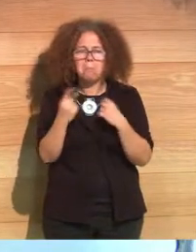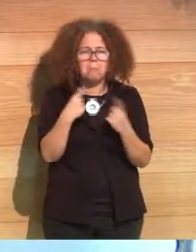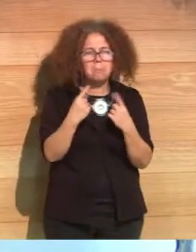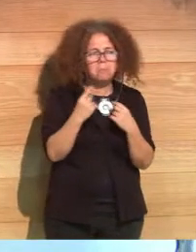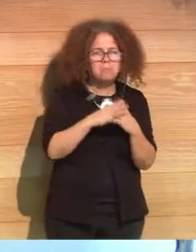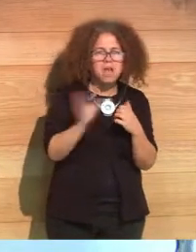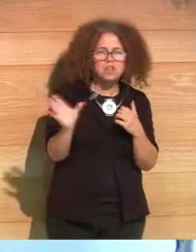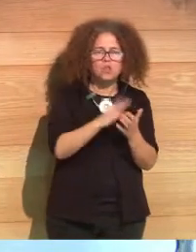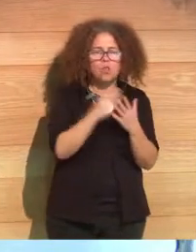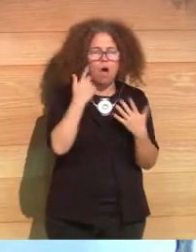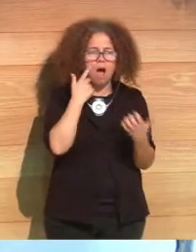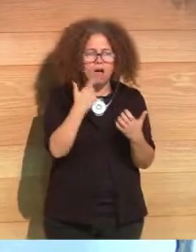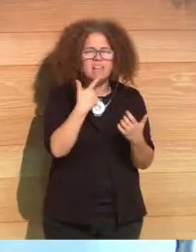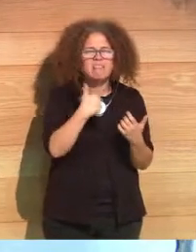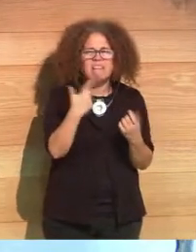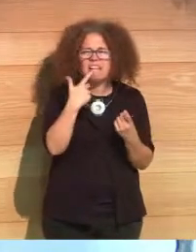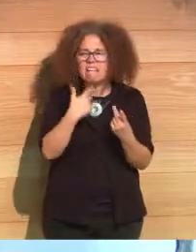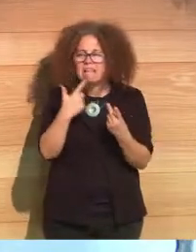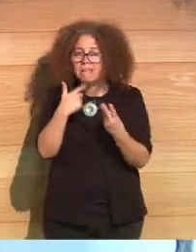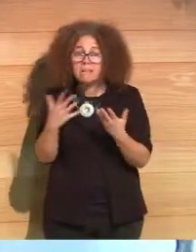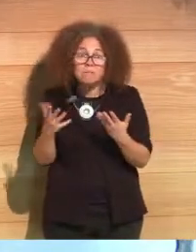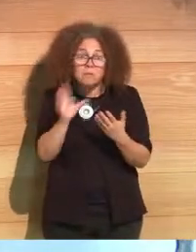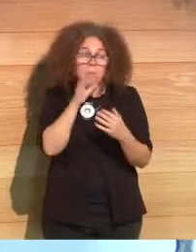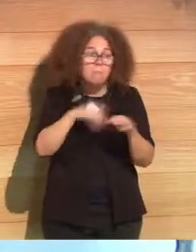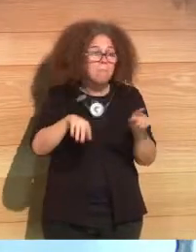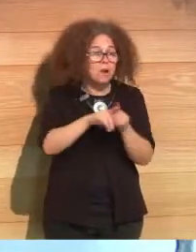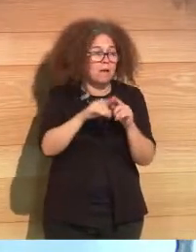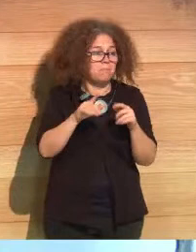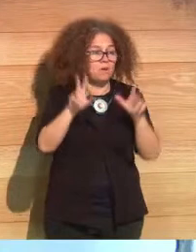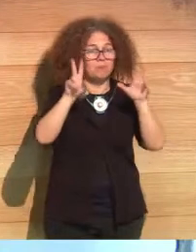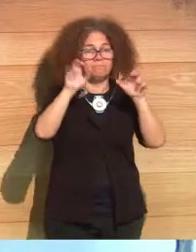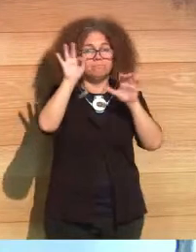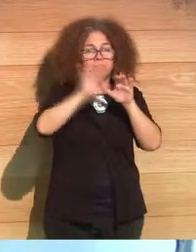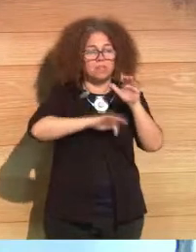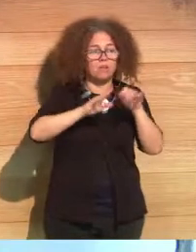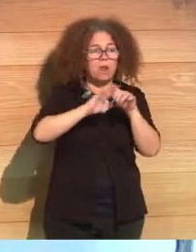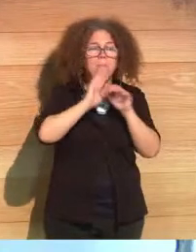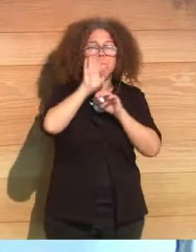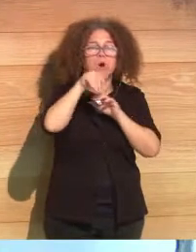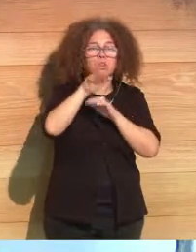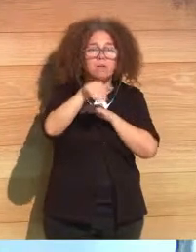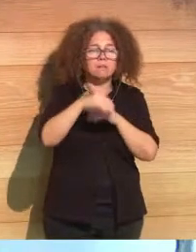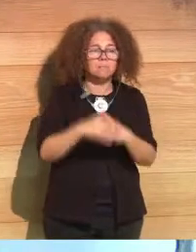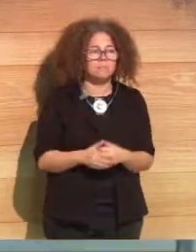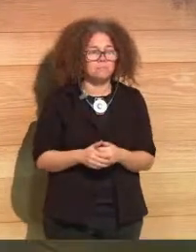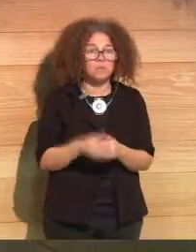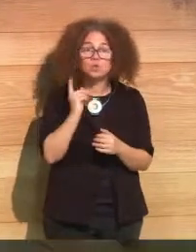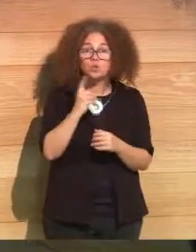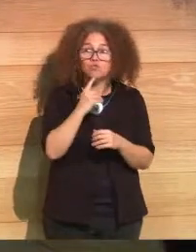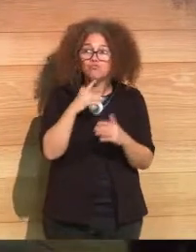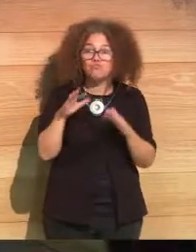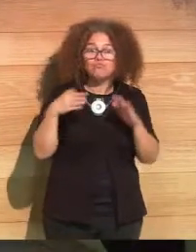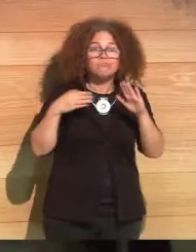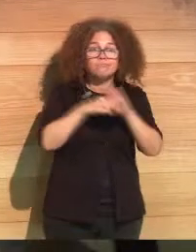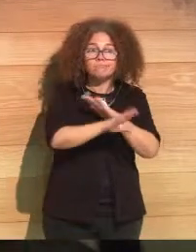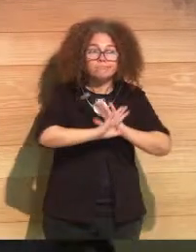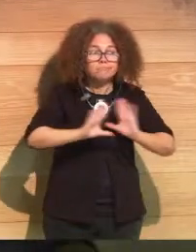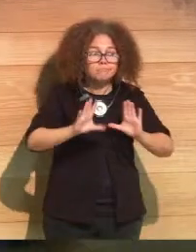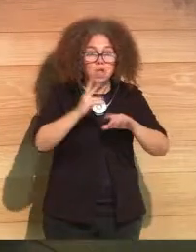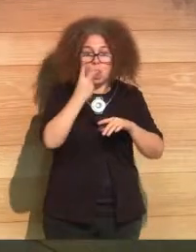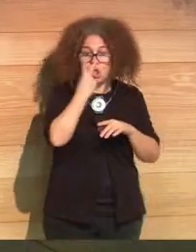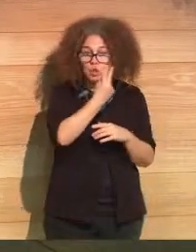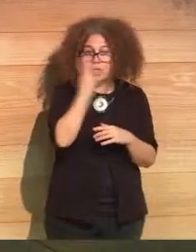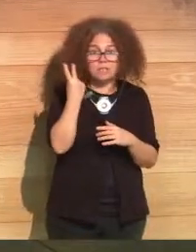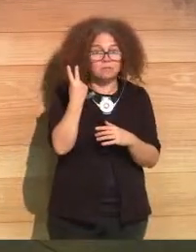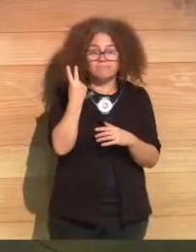the complex texture you have in La Montagne were made accessible to us only a couple of years ago, because even 10 years ago, you would